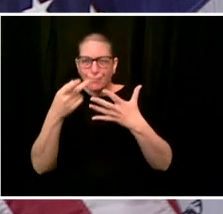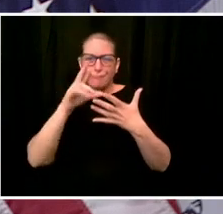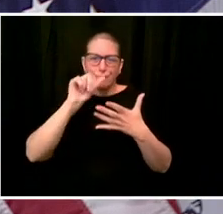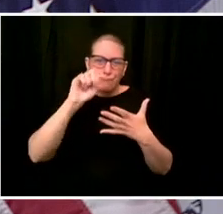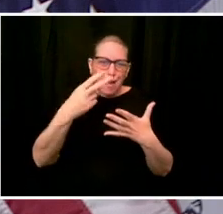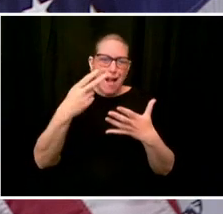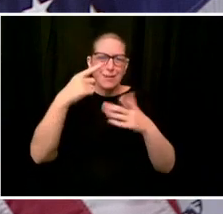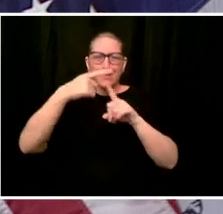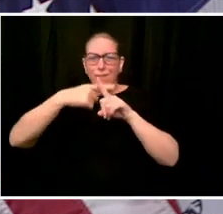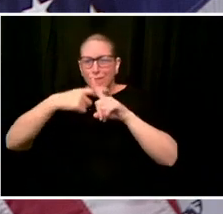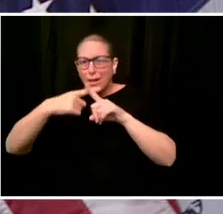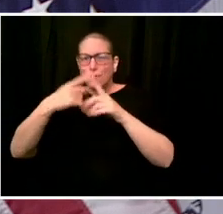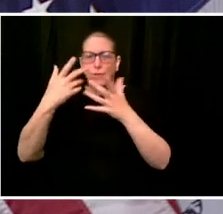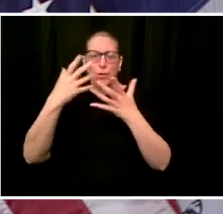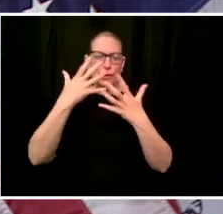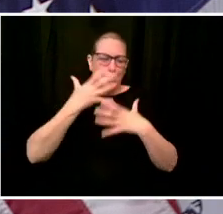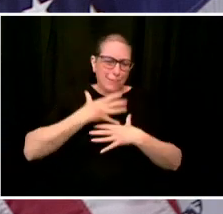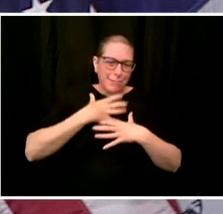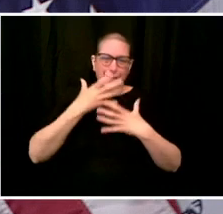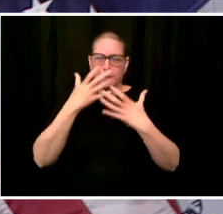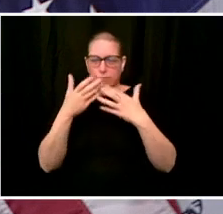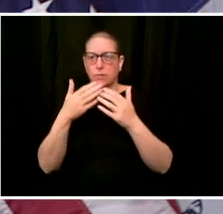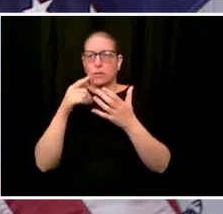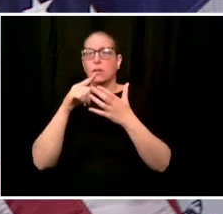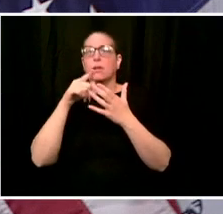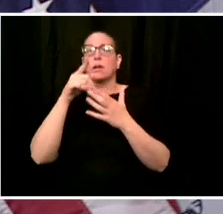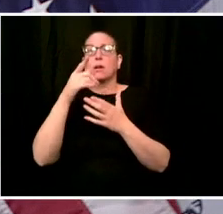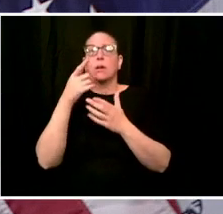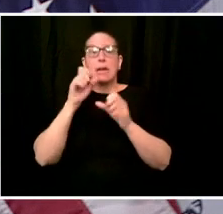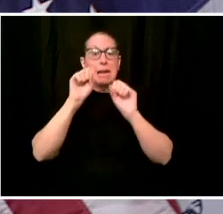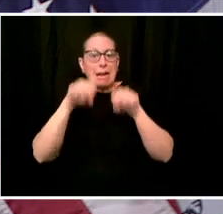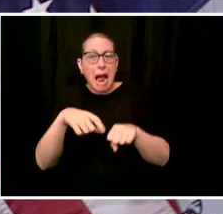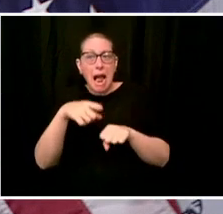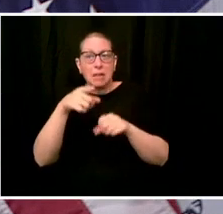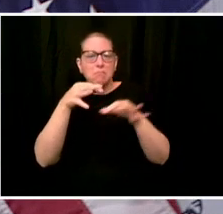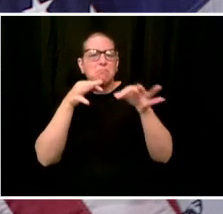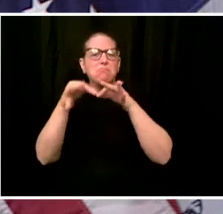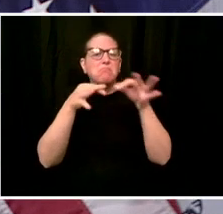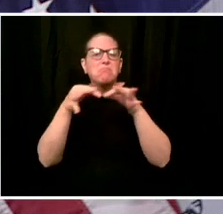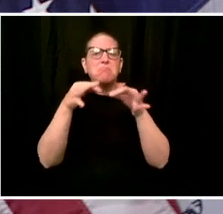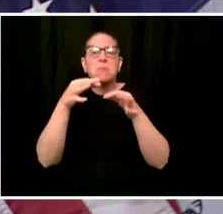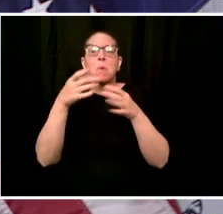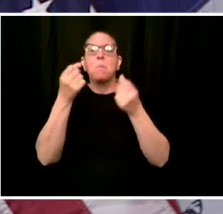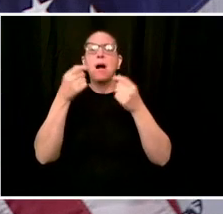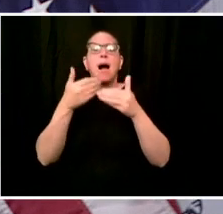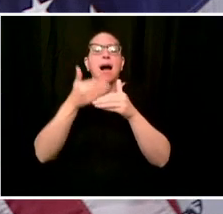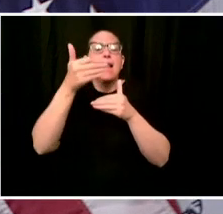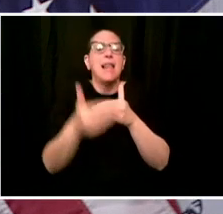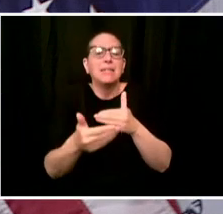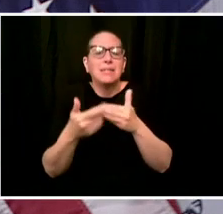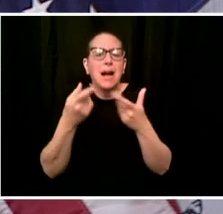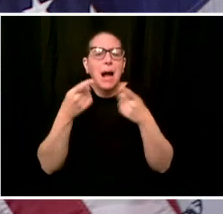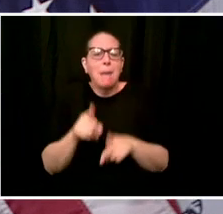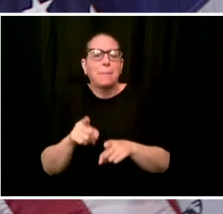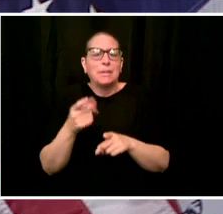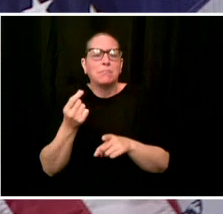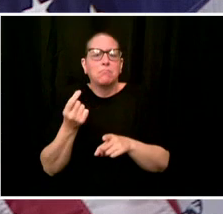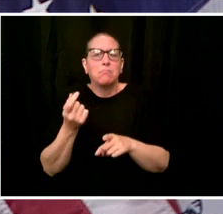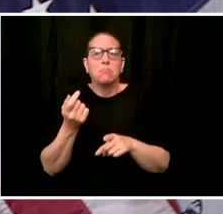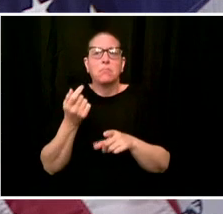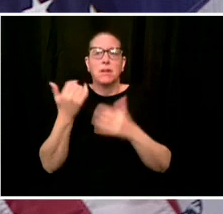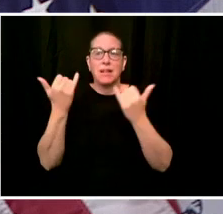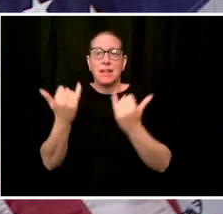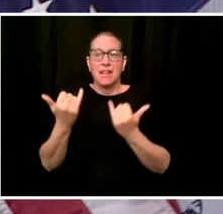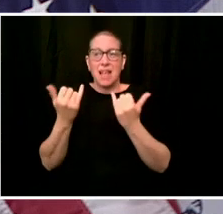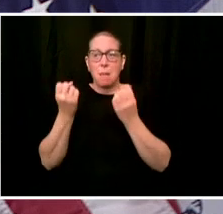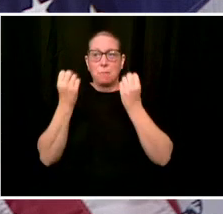can clarify what the next steps would be there, since so many pediatricians are not actually seeing sick patients in their office. Is the